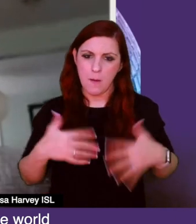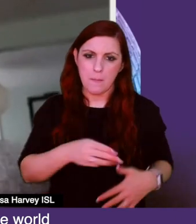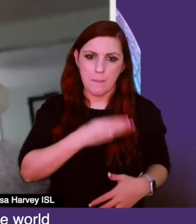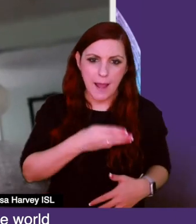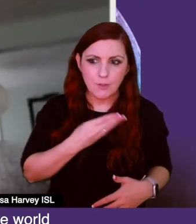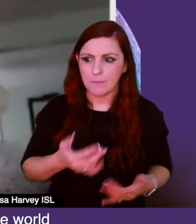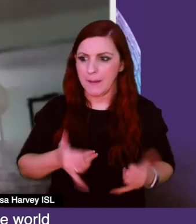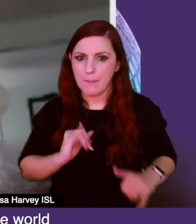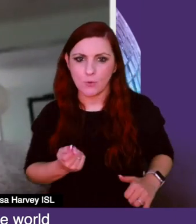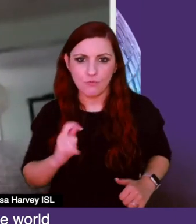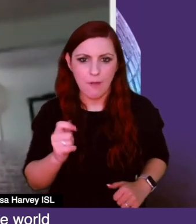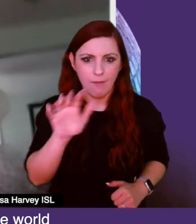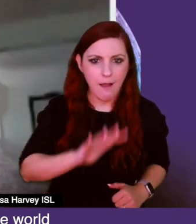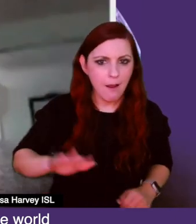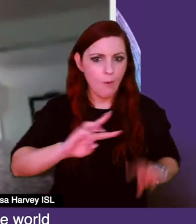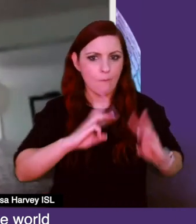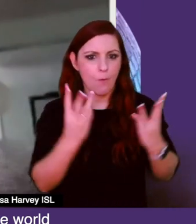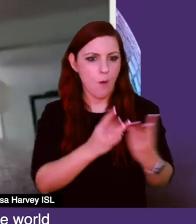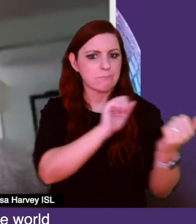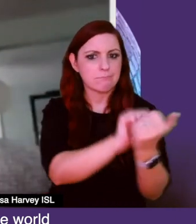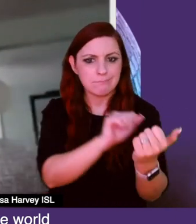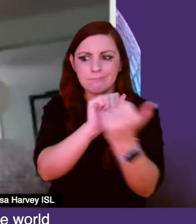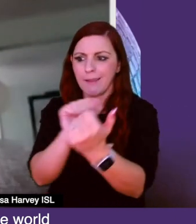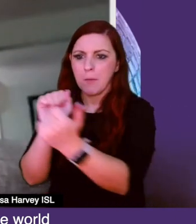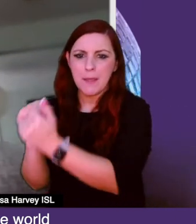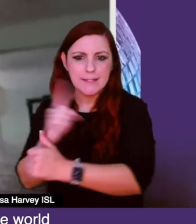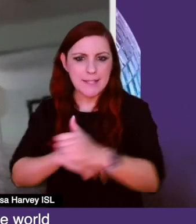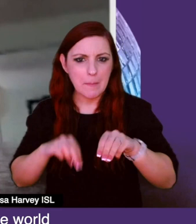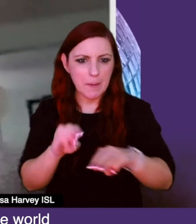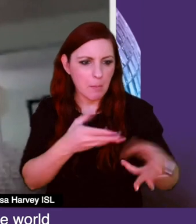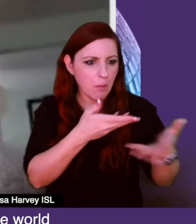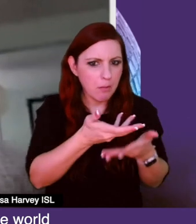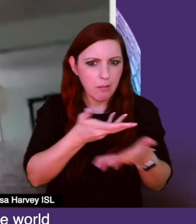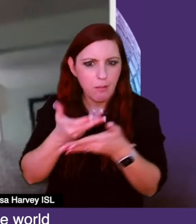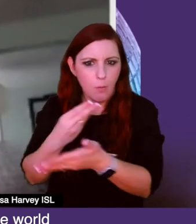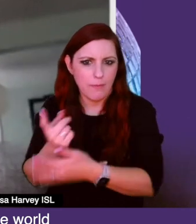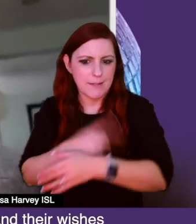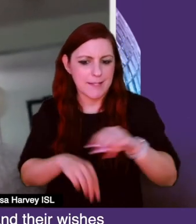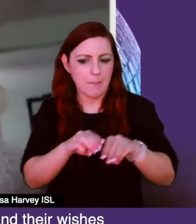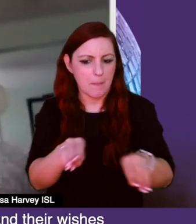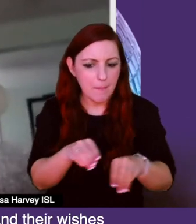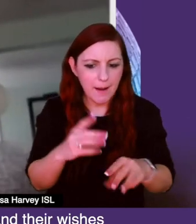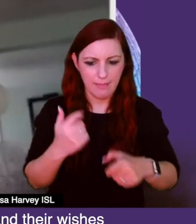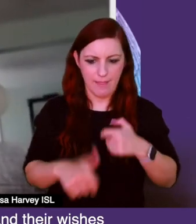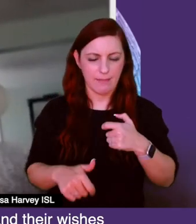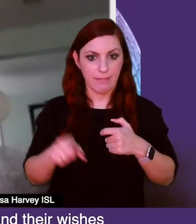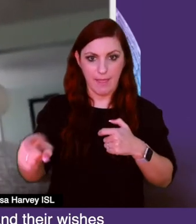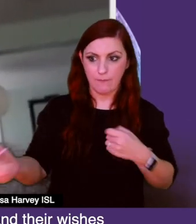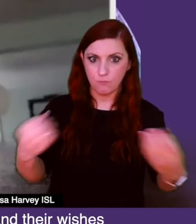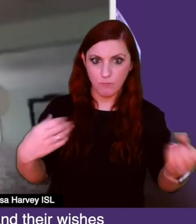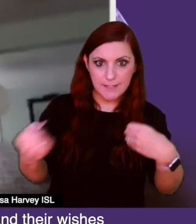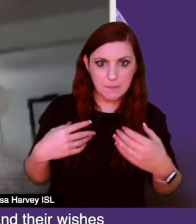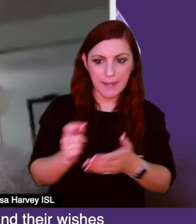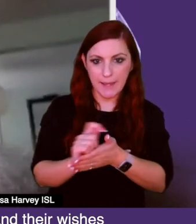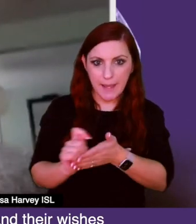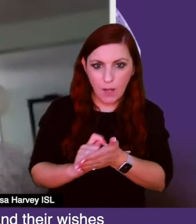pleasure to travel around the world meeting with disabled people, talking with disabled people, and they have written to me and we